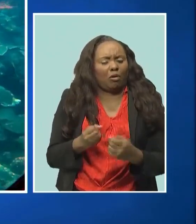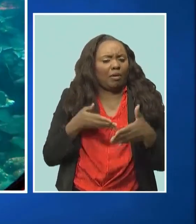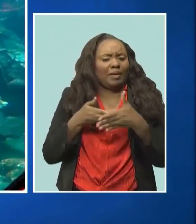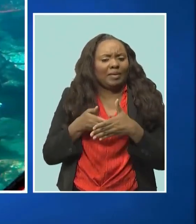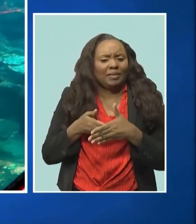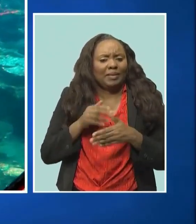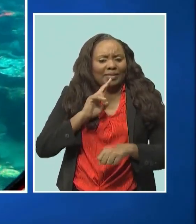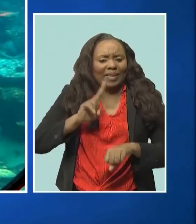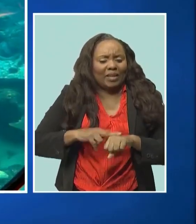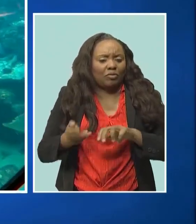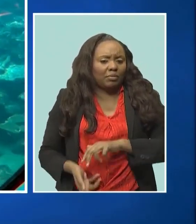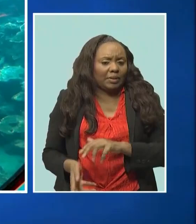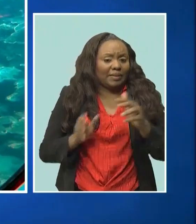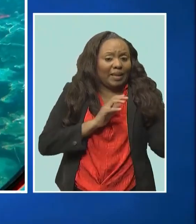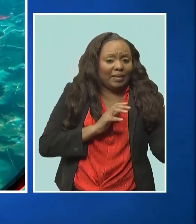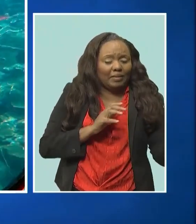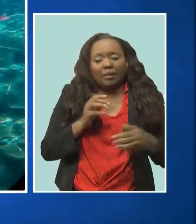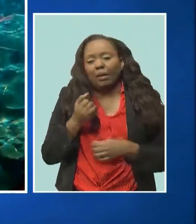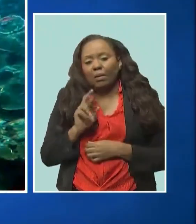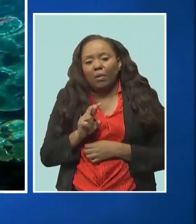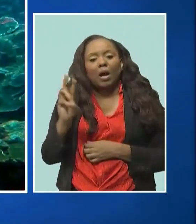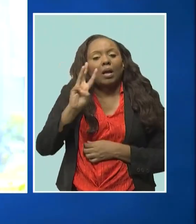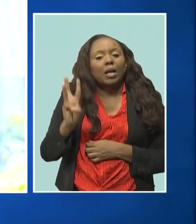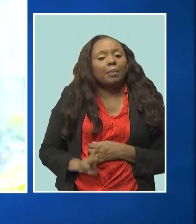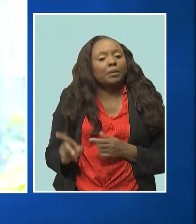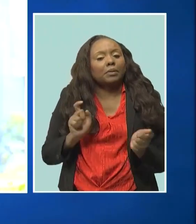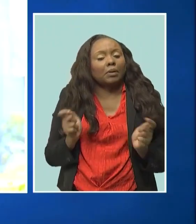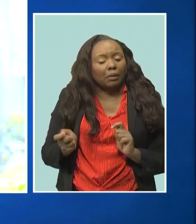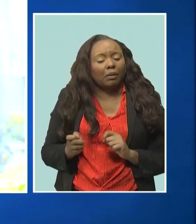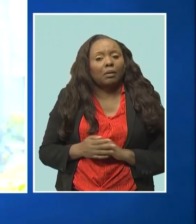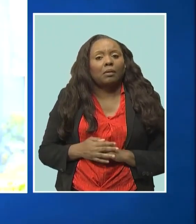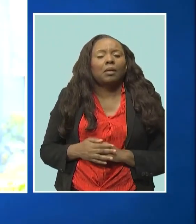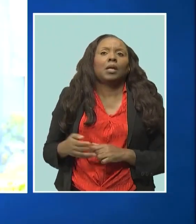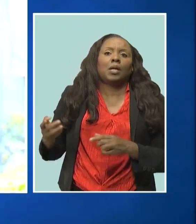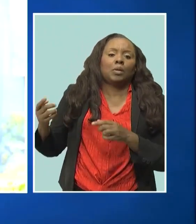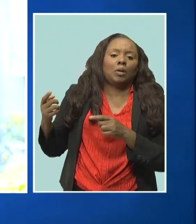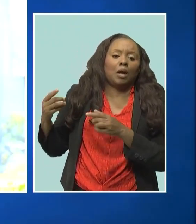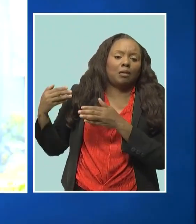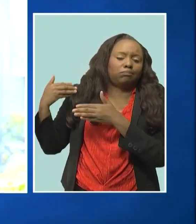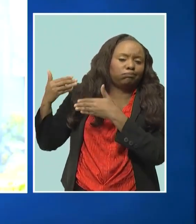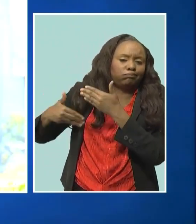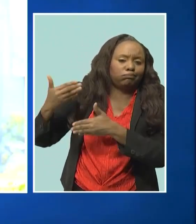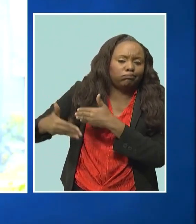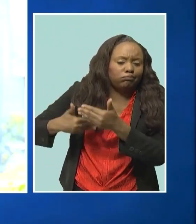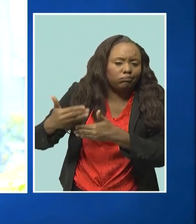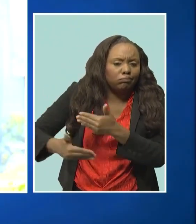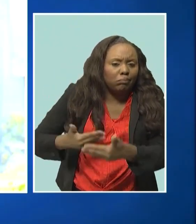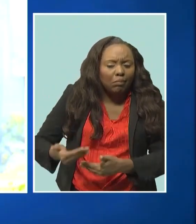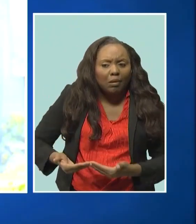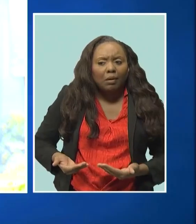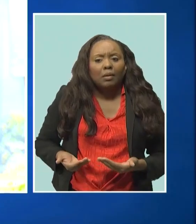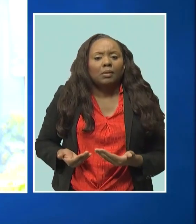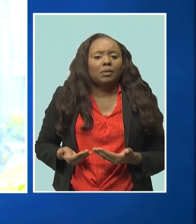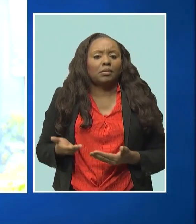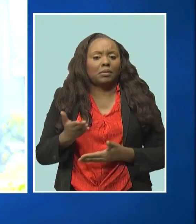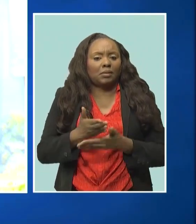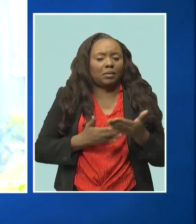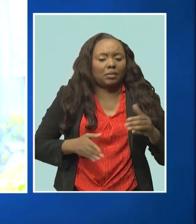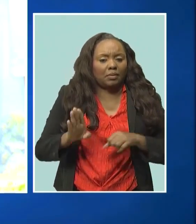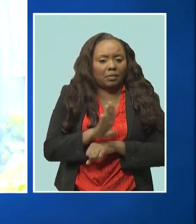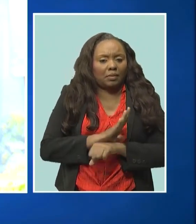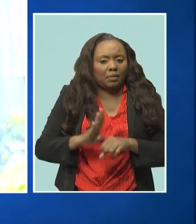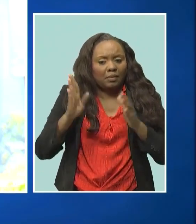the things that we have found over the years is that the behavior, unfortunately, of some